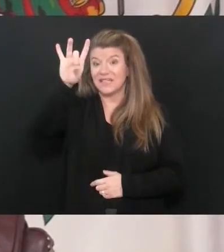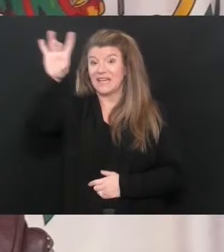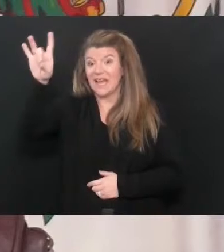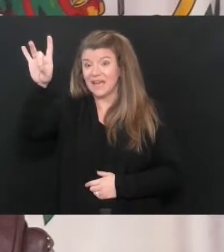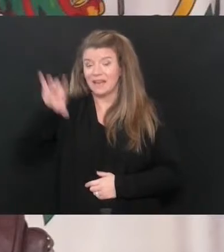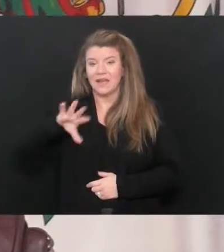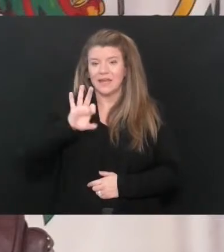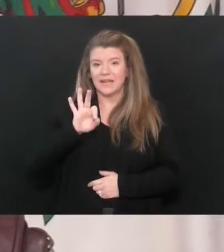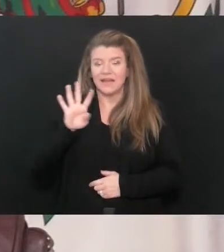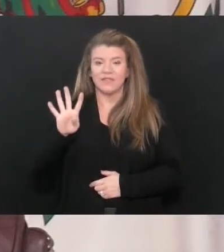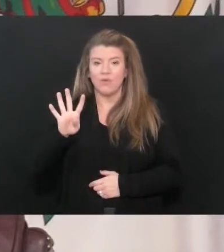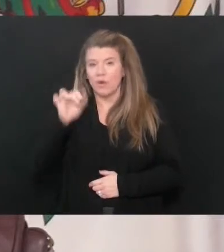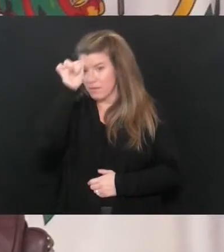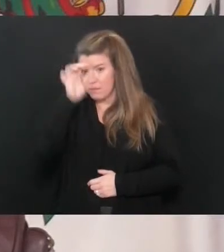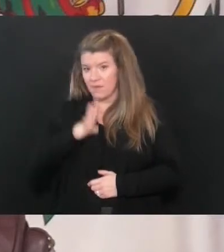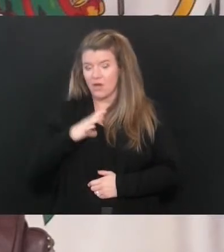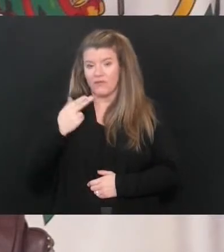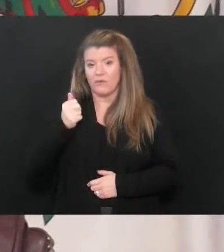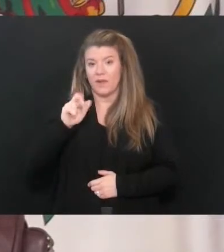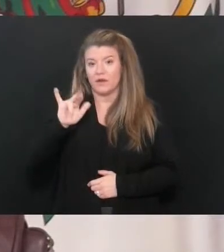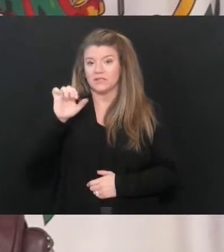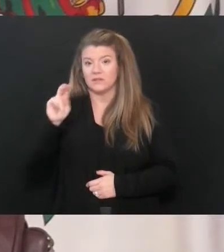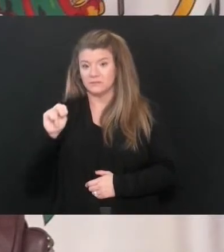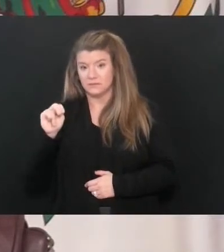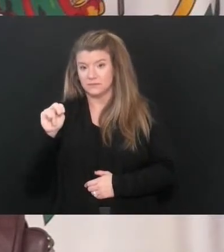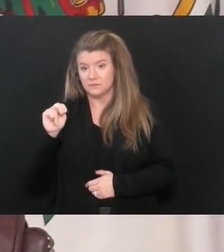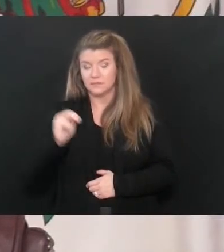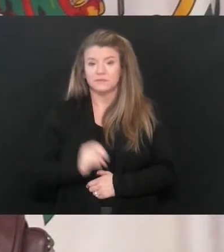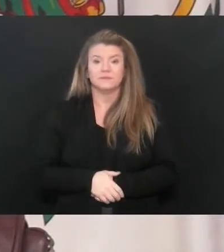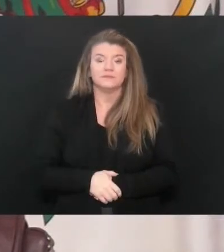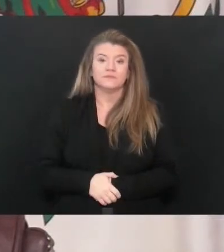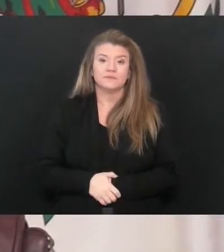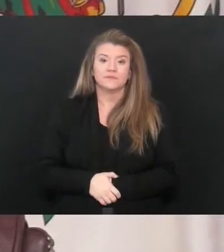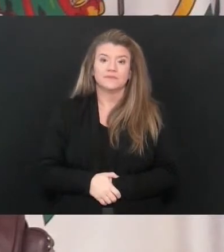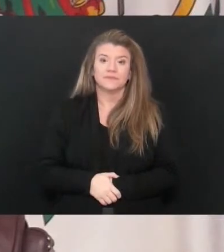is a 94-year-old male from Harrison County.